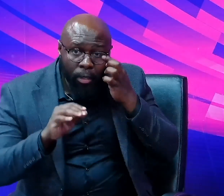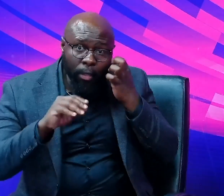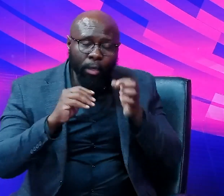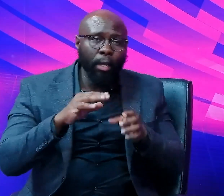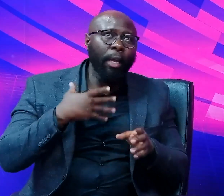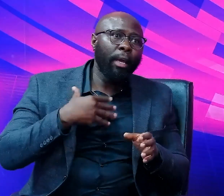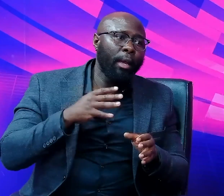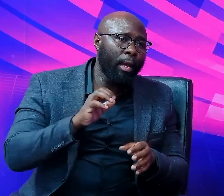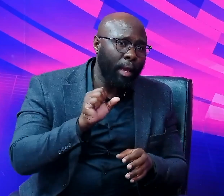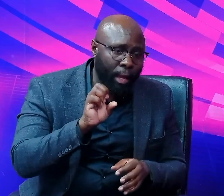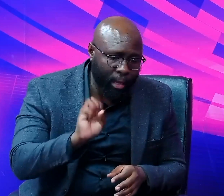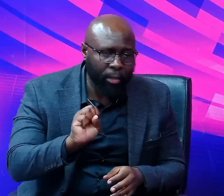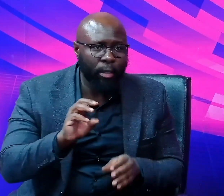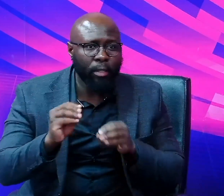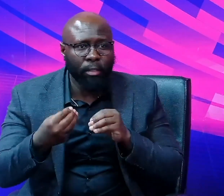Yes.